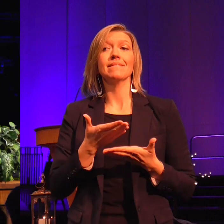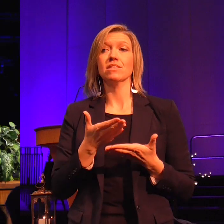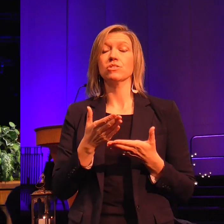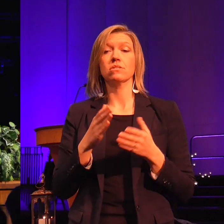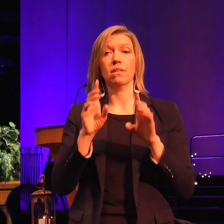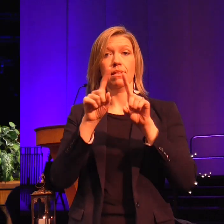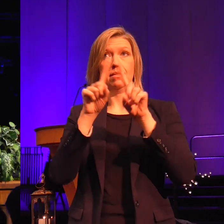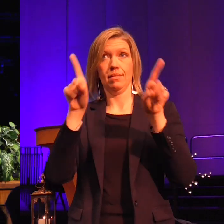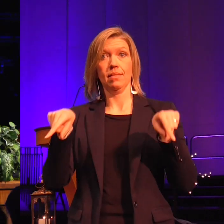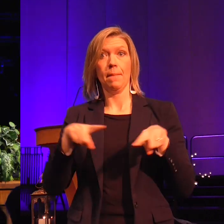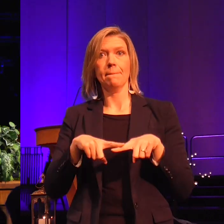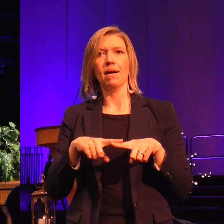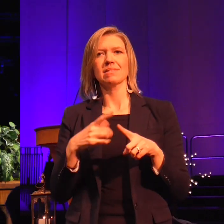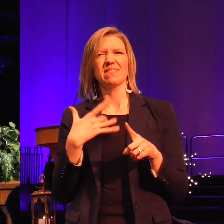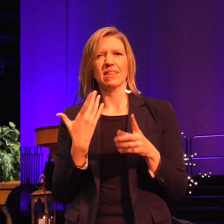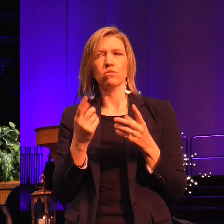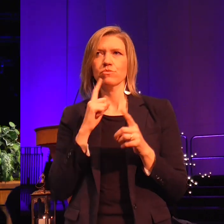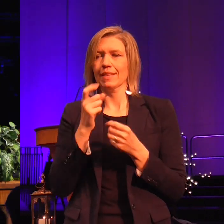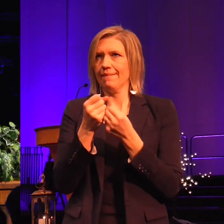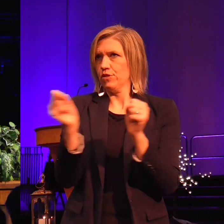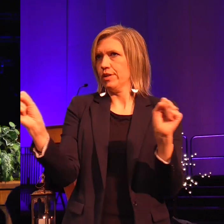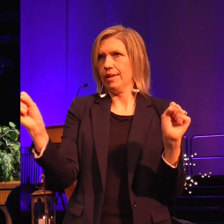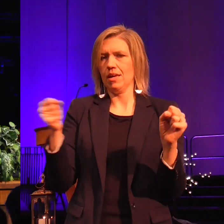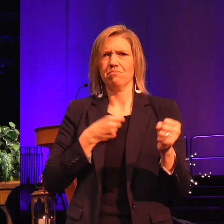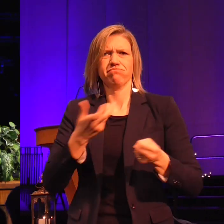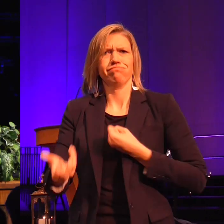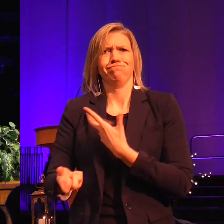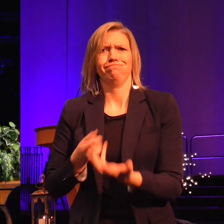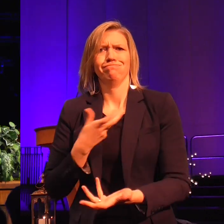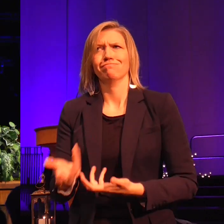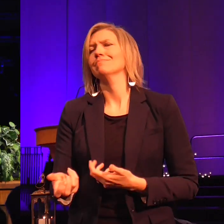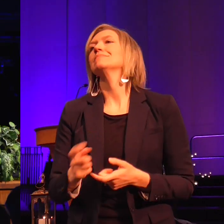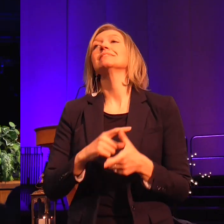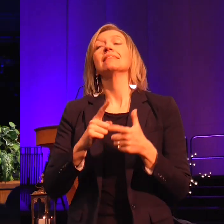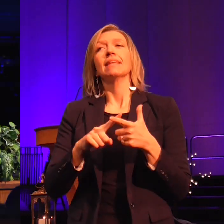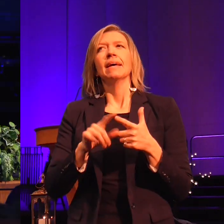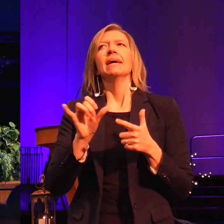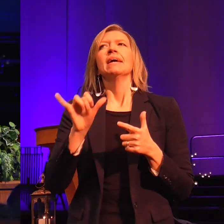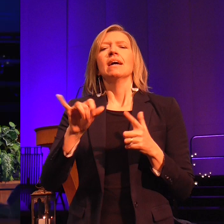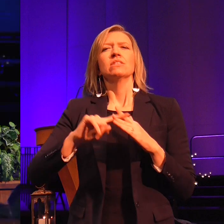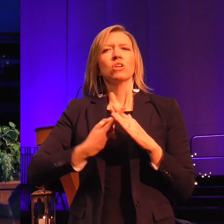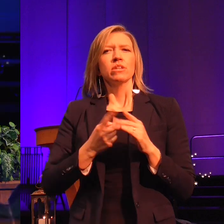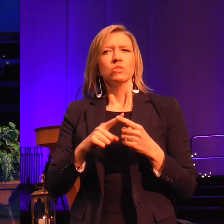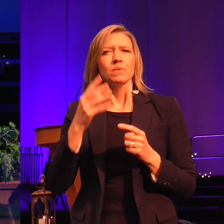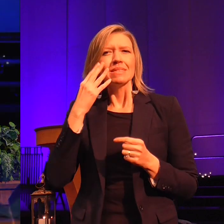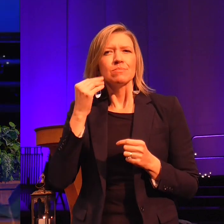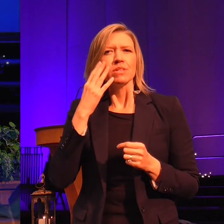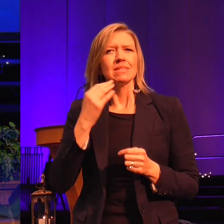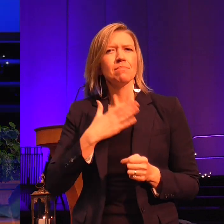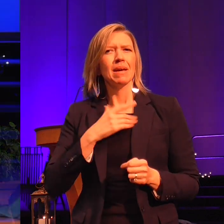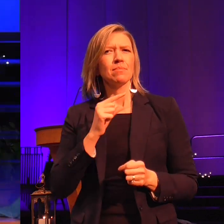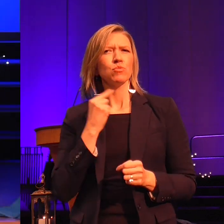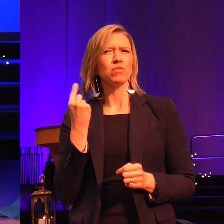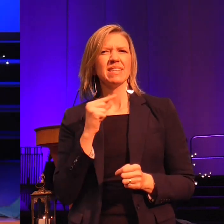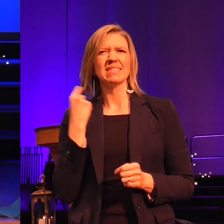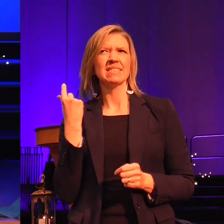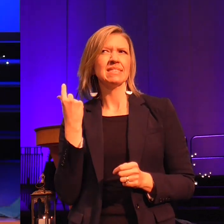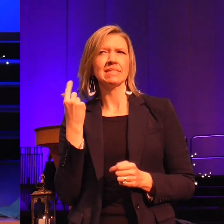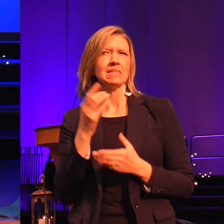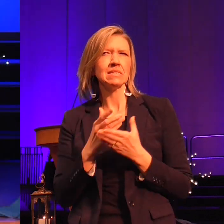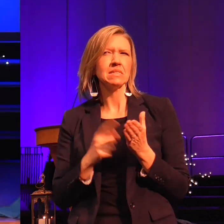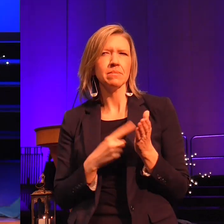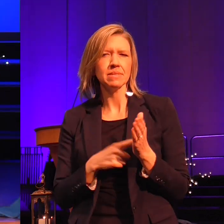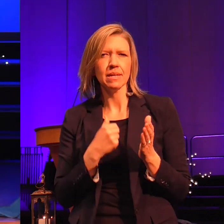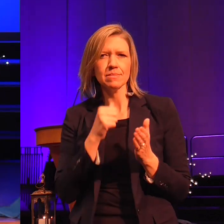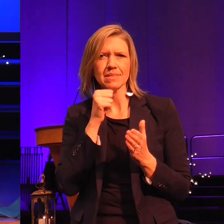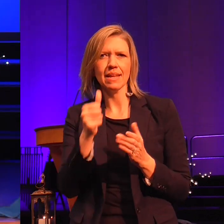freeing. Then, as I began to experience that sometimes my priests were not so sin-free either,